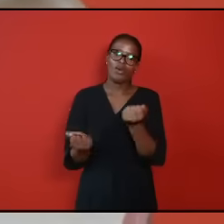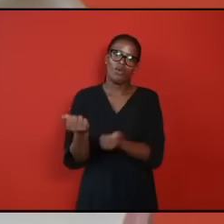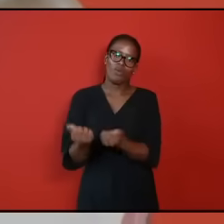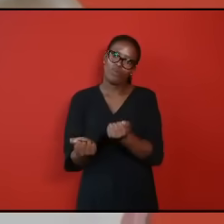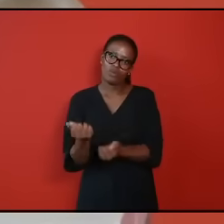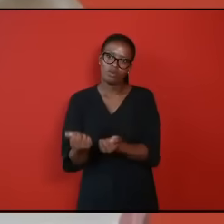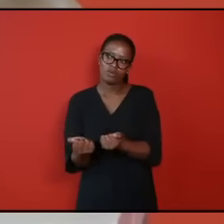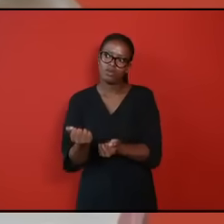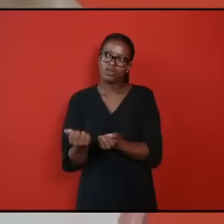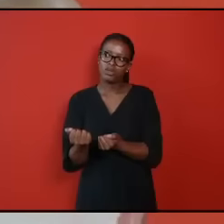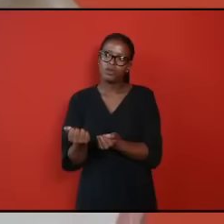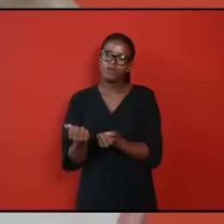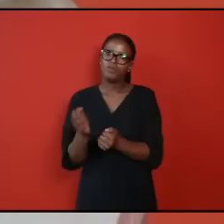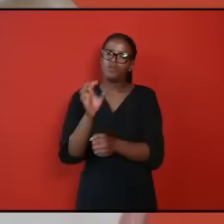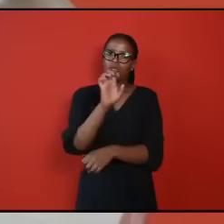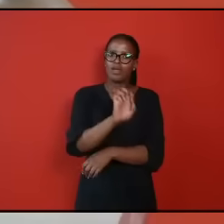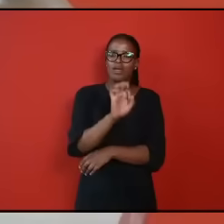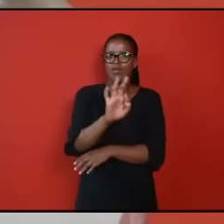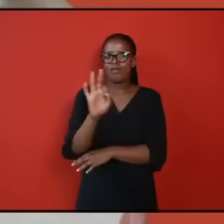EFF went to